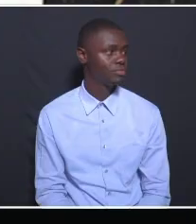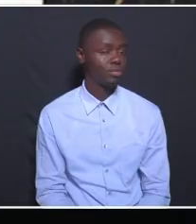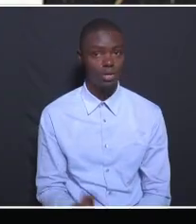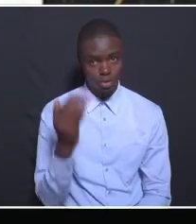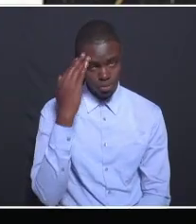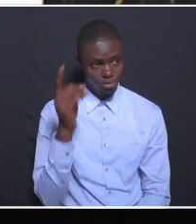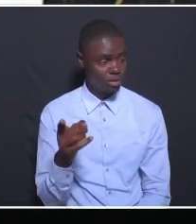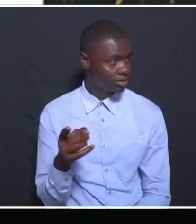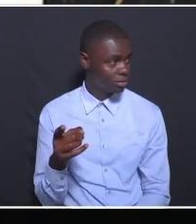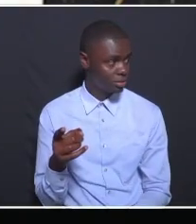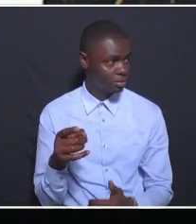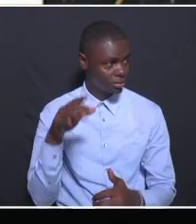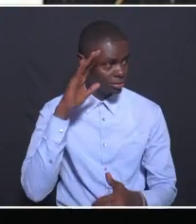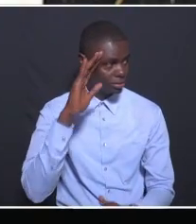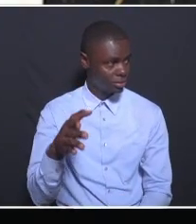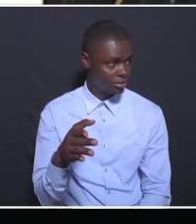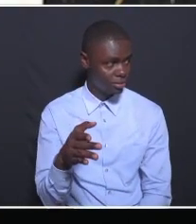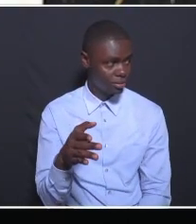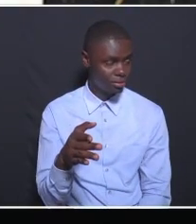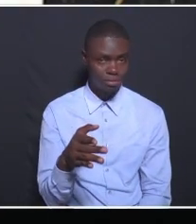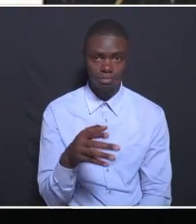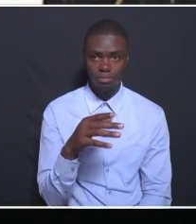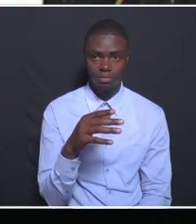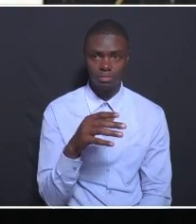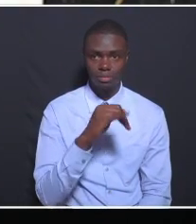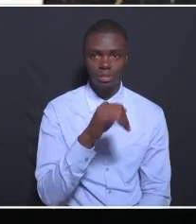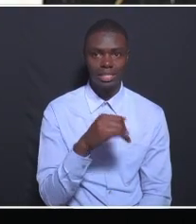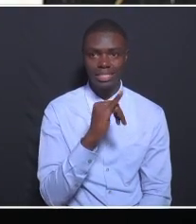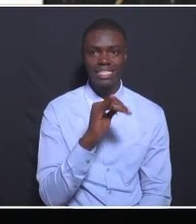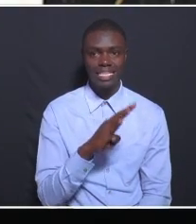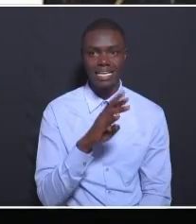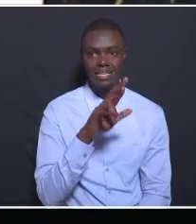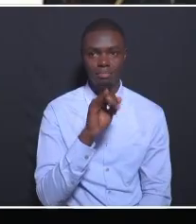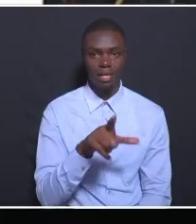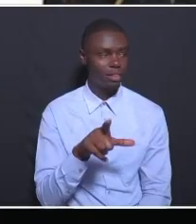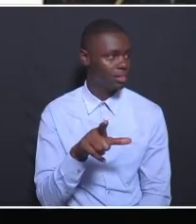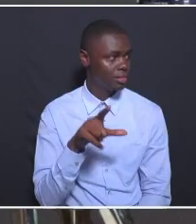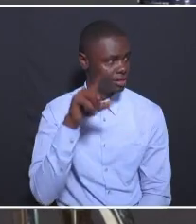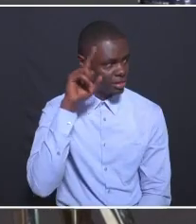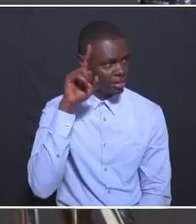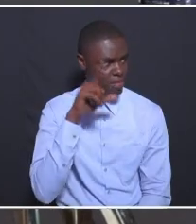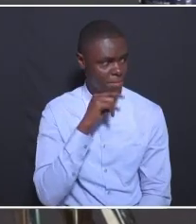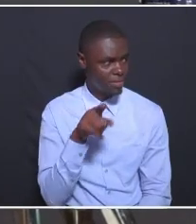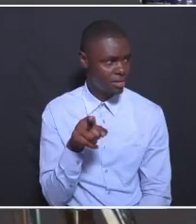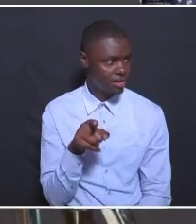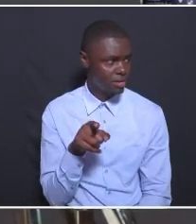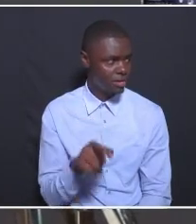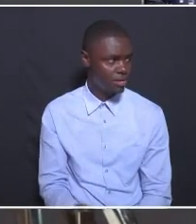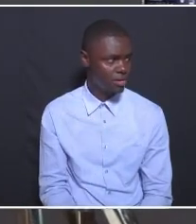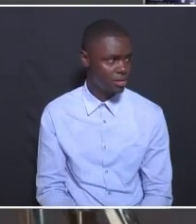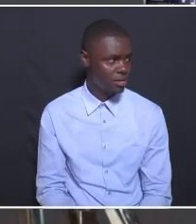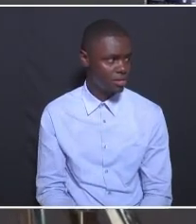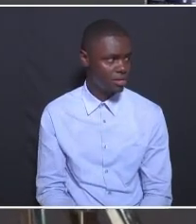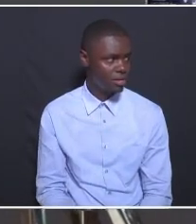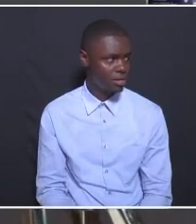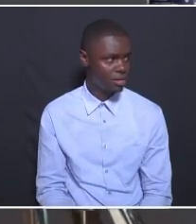Hello. My name is Monica Mugo. I'm an editor. I do sound